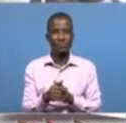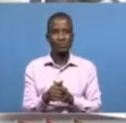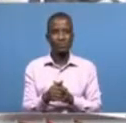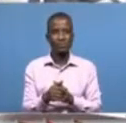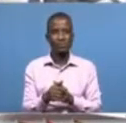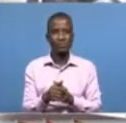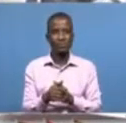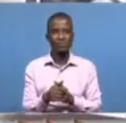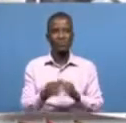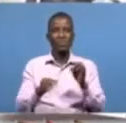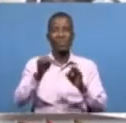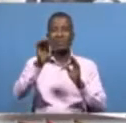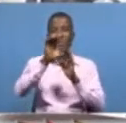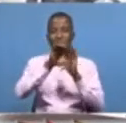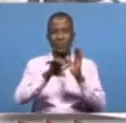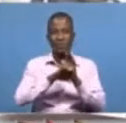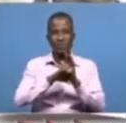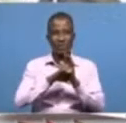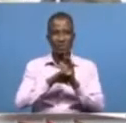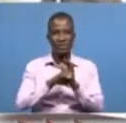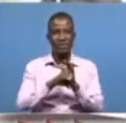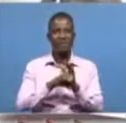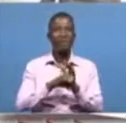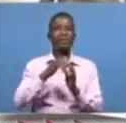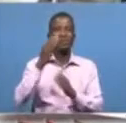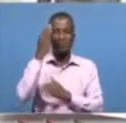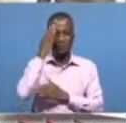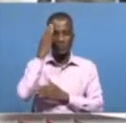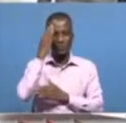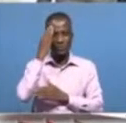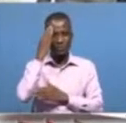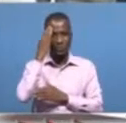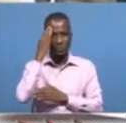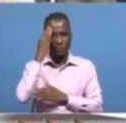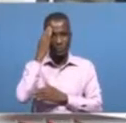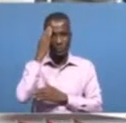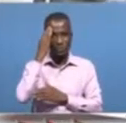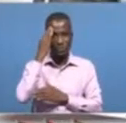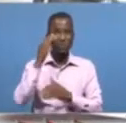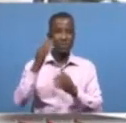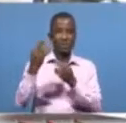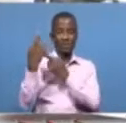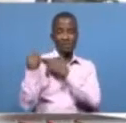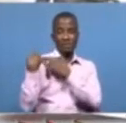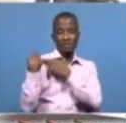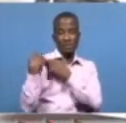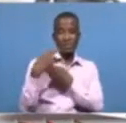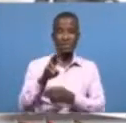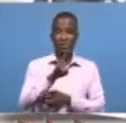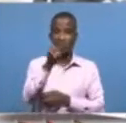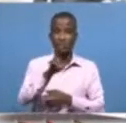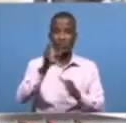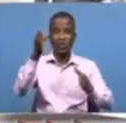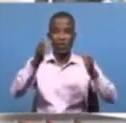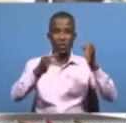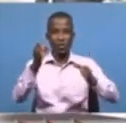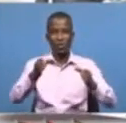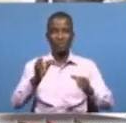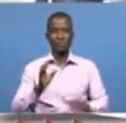Also, even the Constitution recognizes the role that is played by the Rules of Court